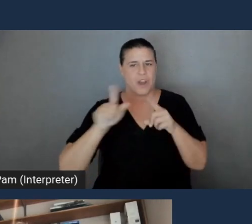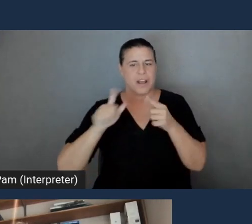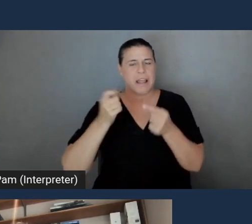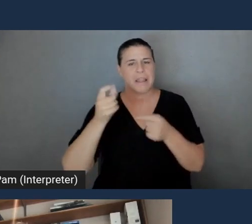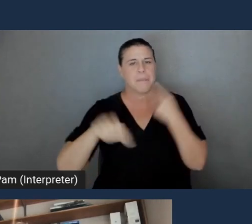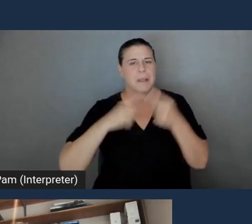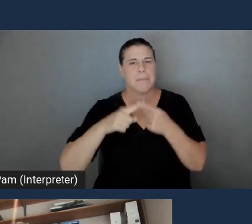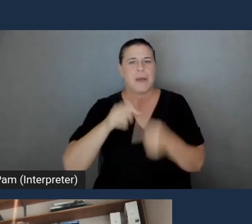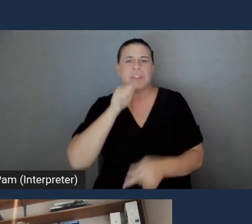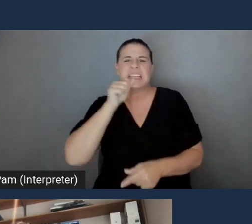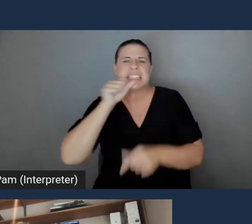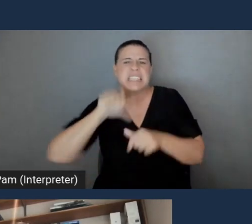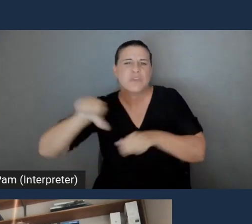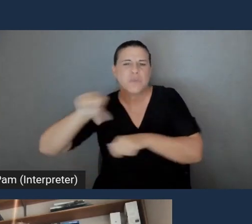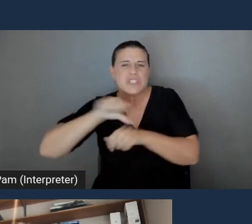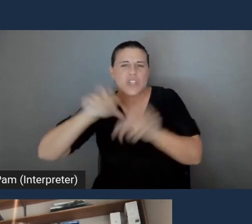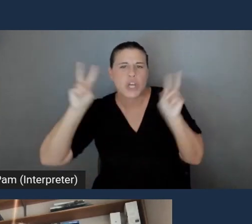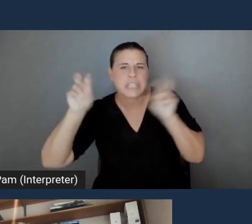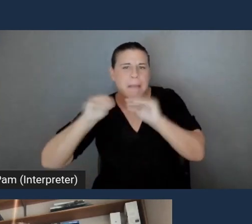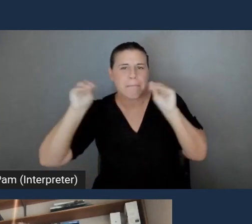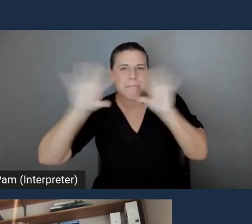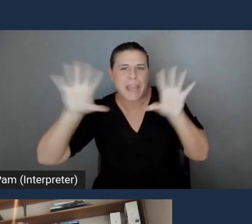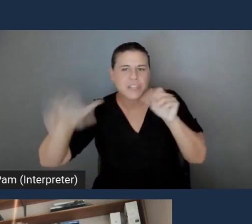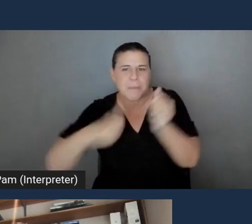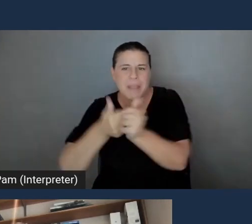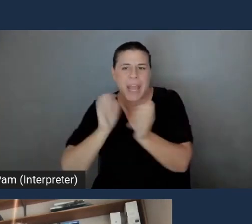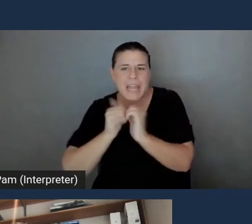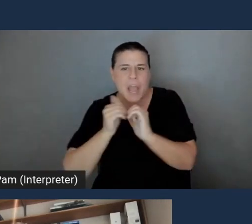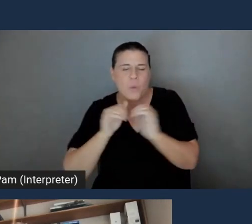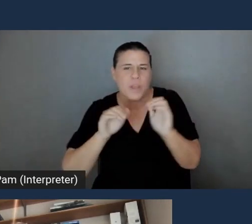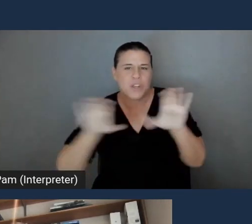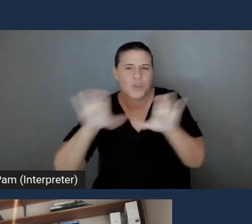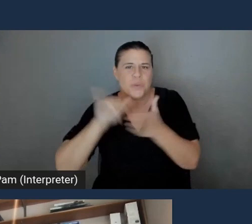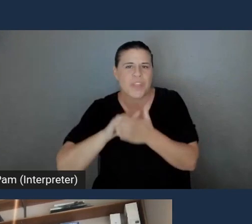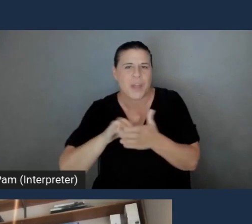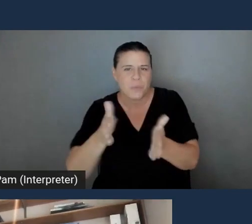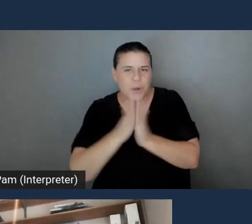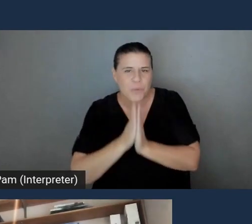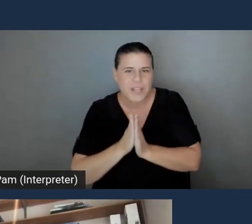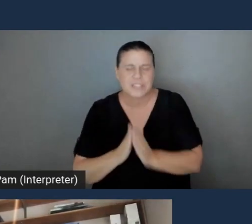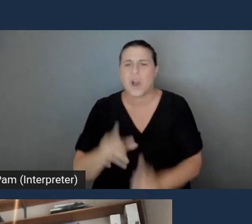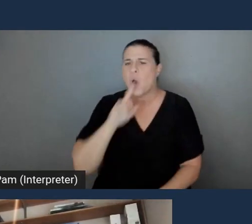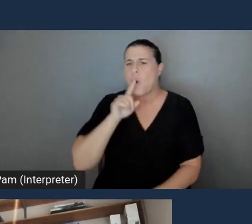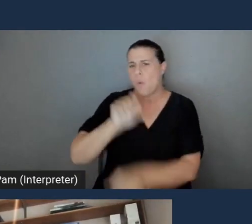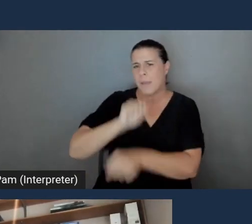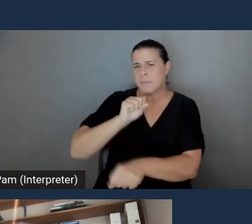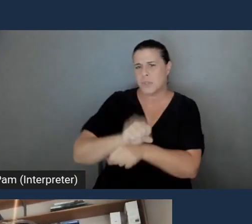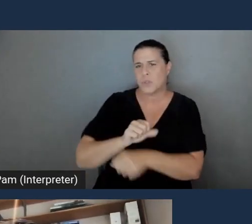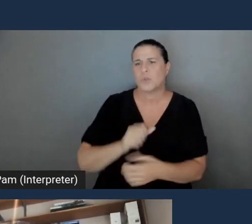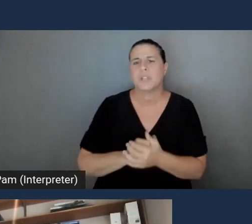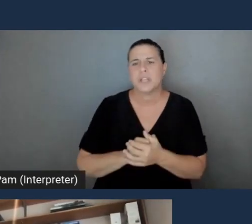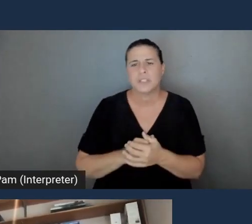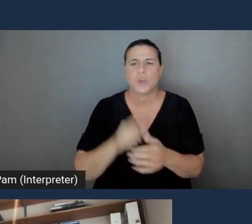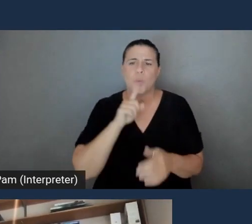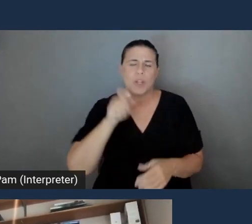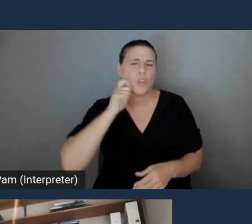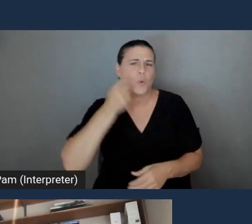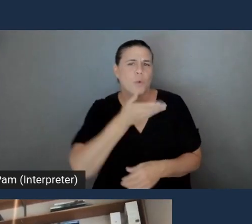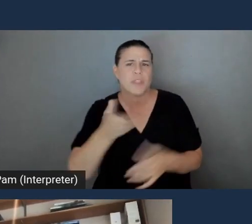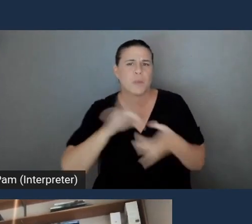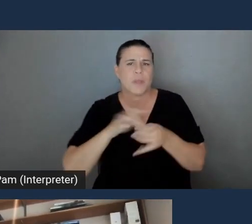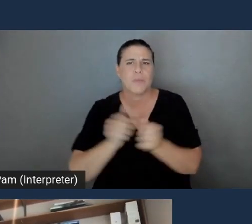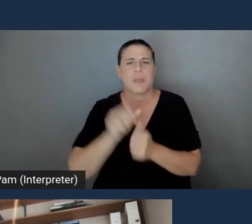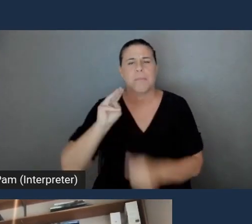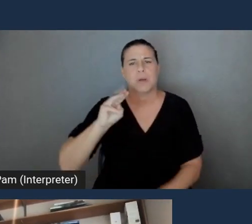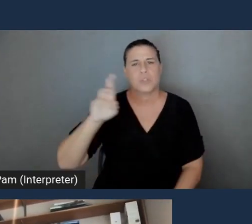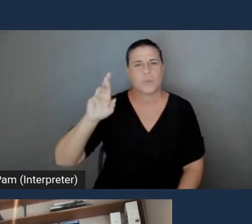the secret sauce and magic behind how we accelerate those requests. Yeah, absolutely. So the very cool thing about multi-region access